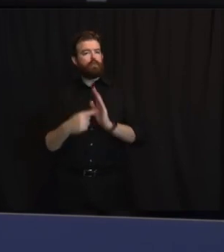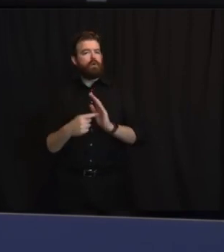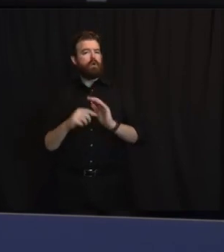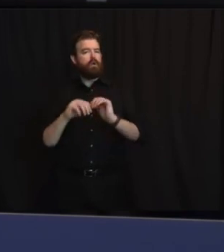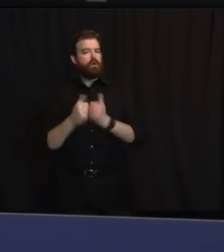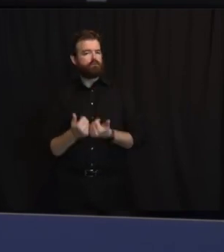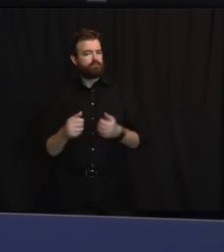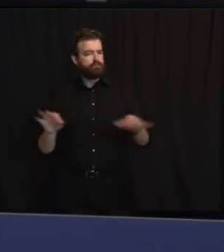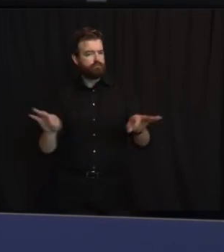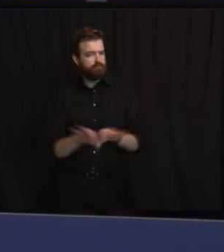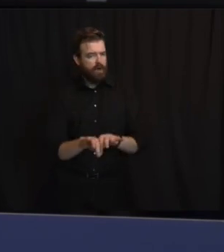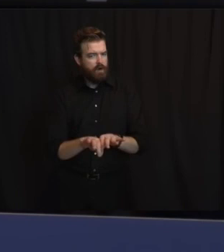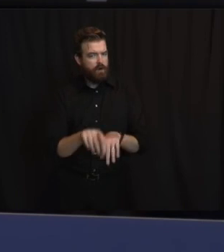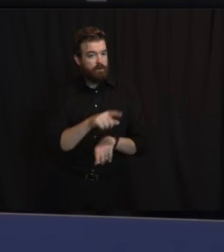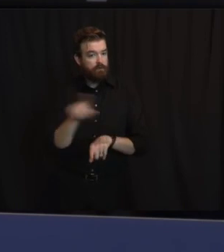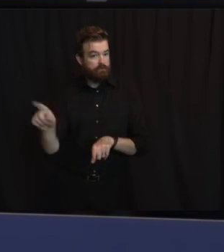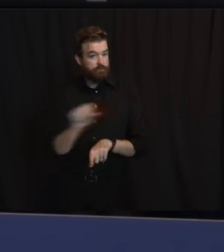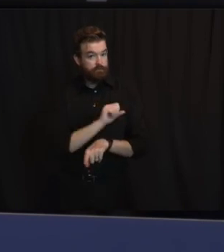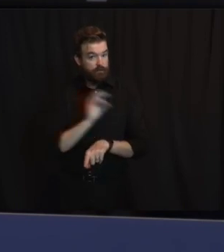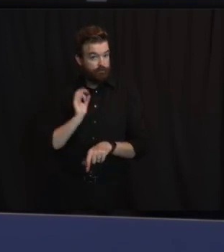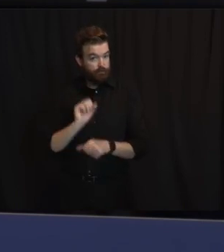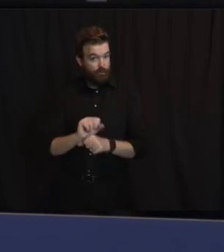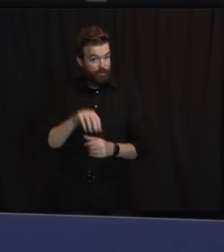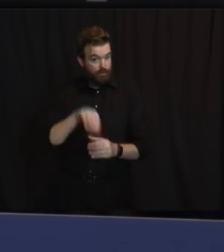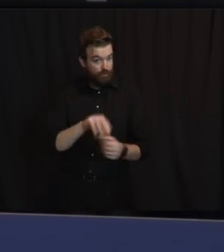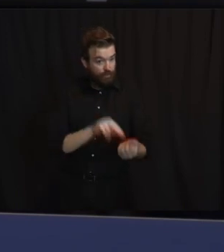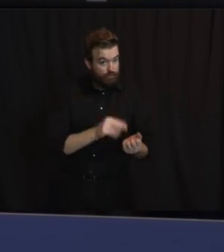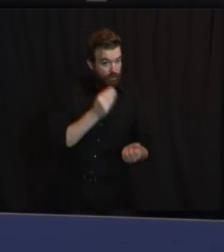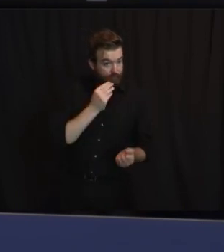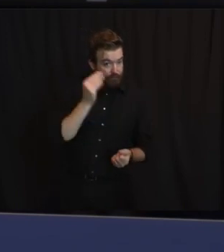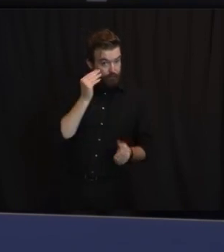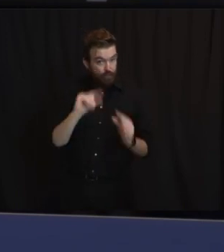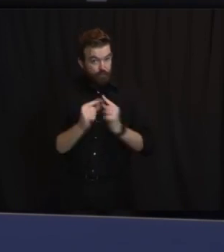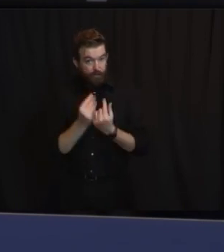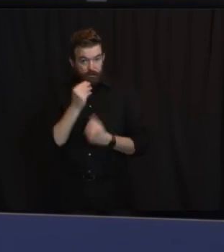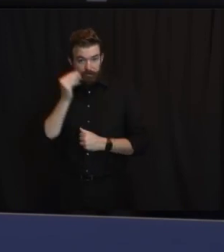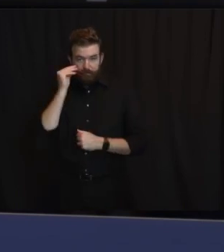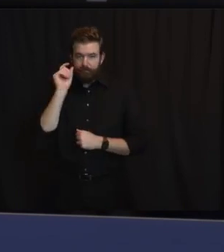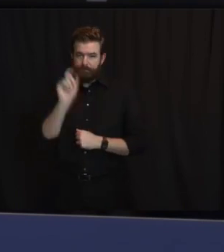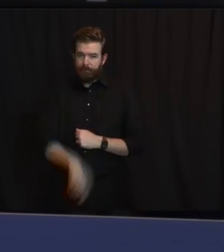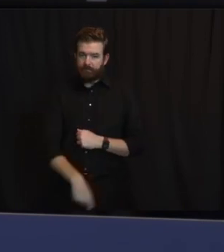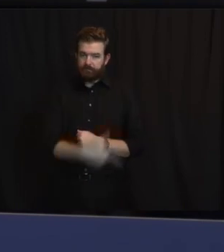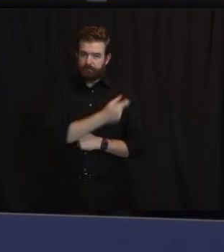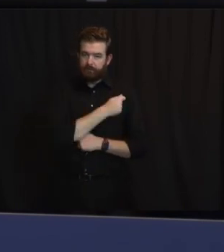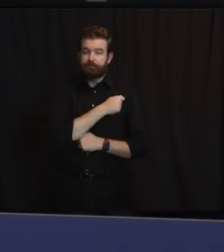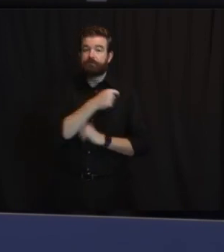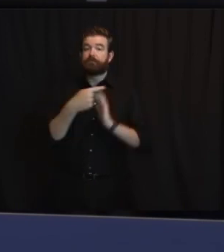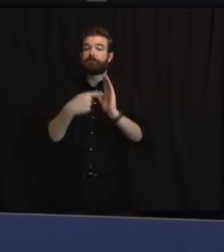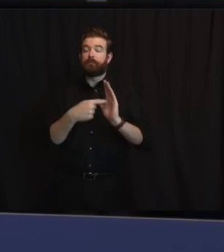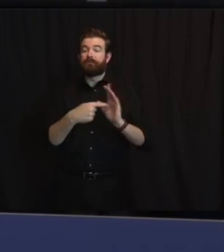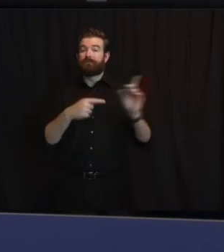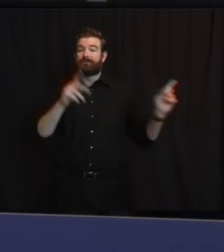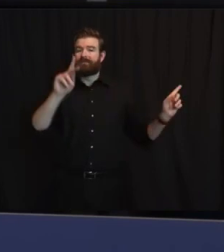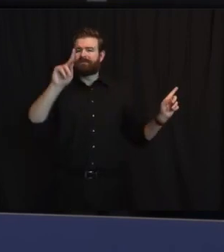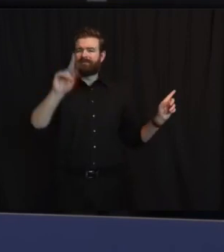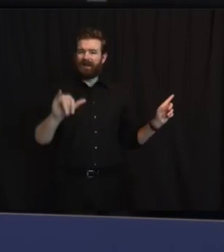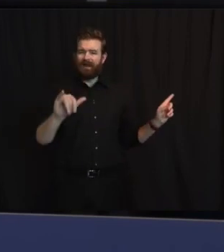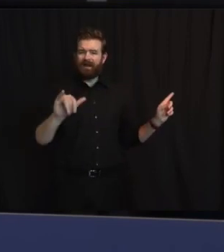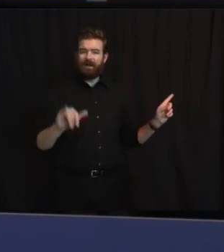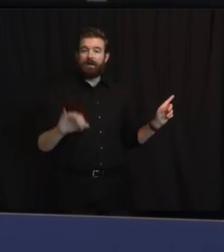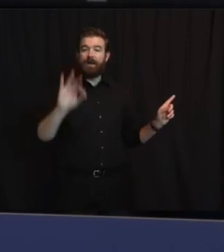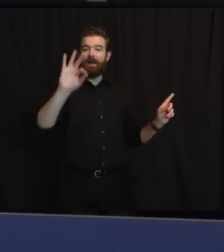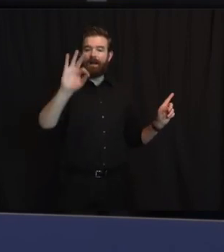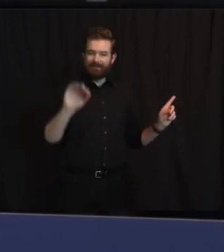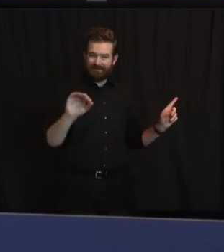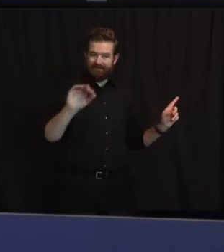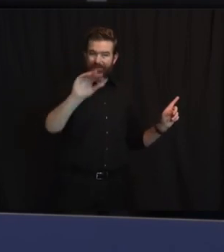staff at these facilities to be vaccinated. At a nursing home in Kentucky, where 90.4% of